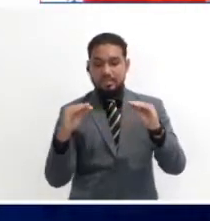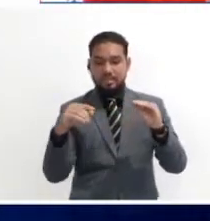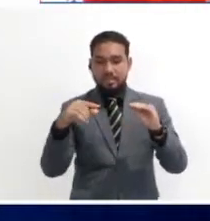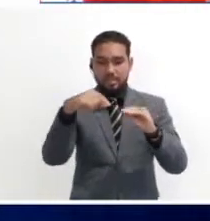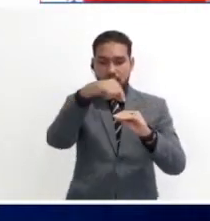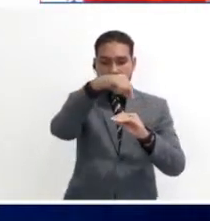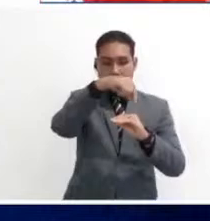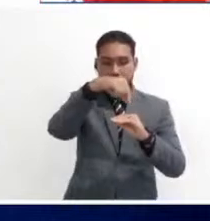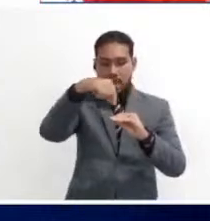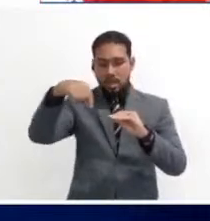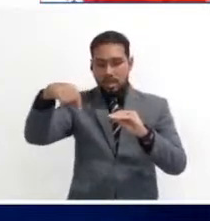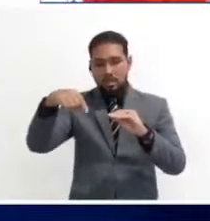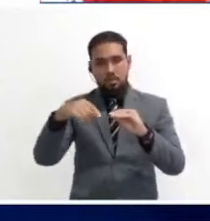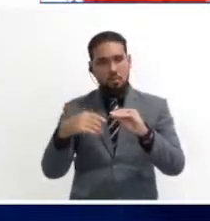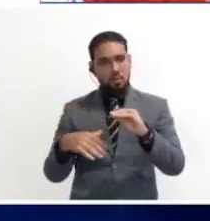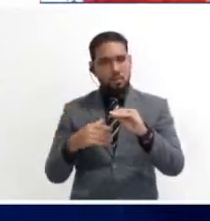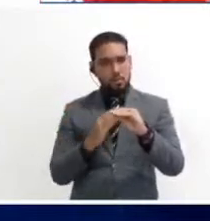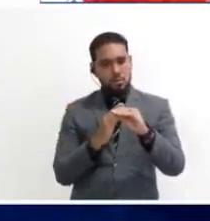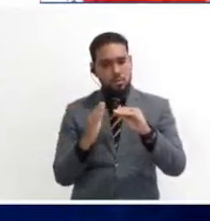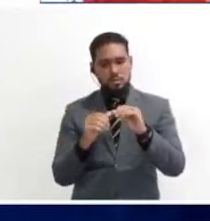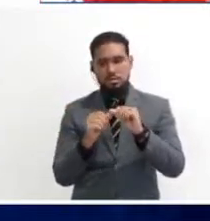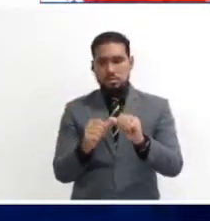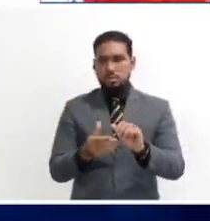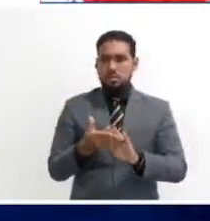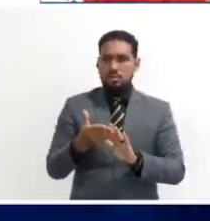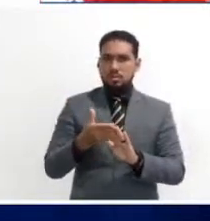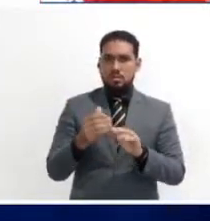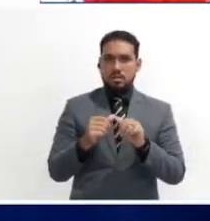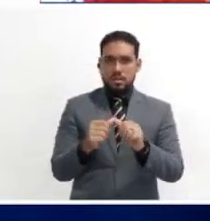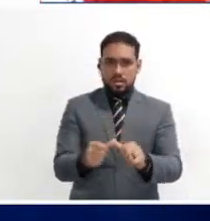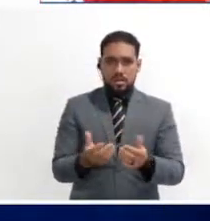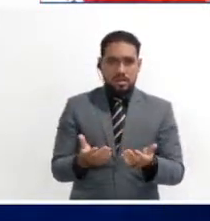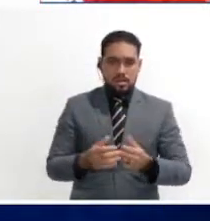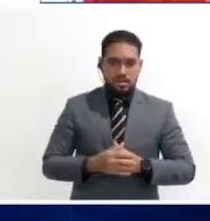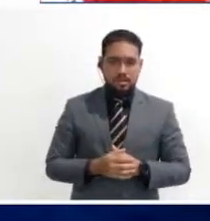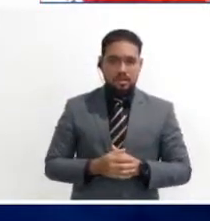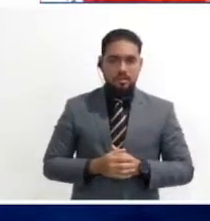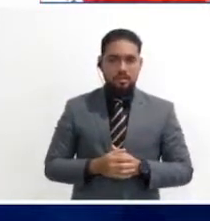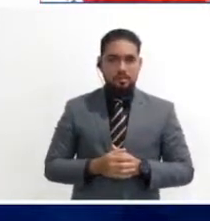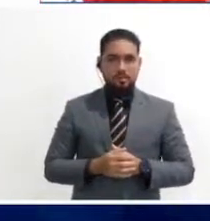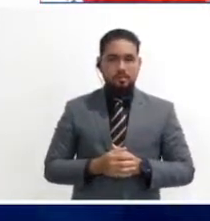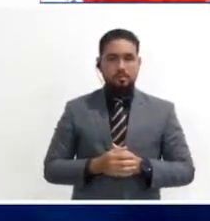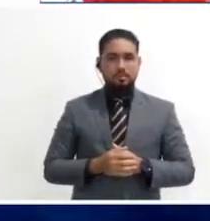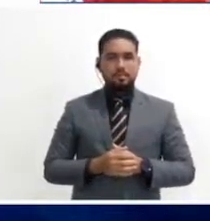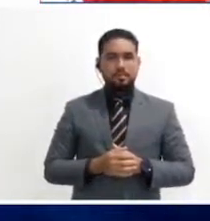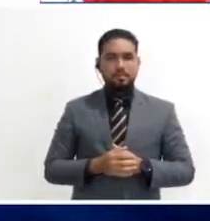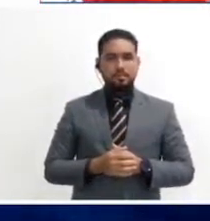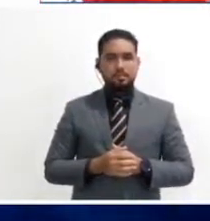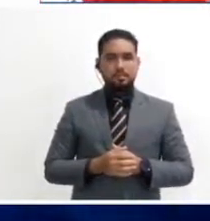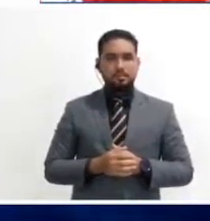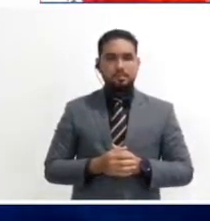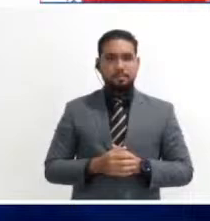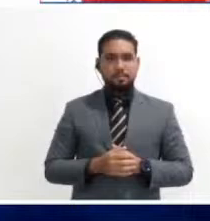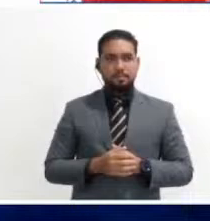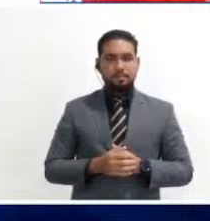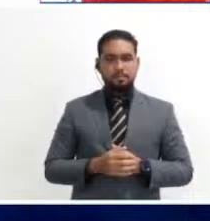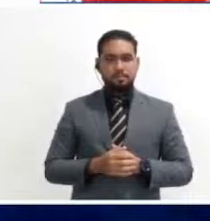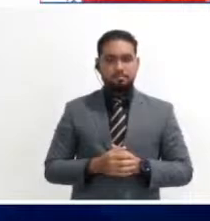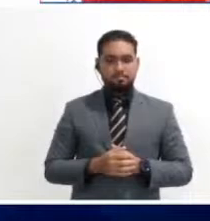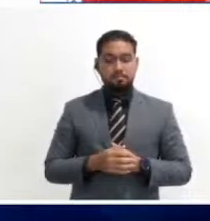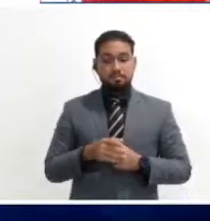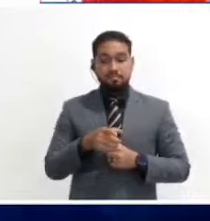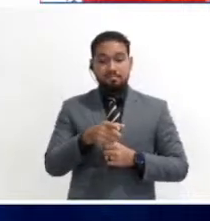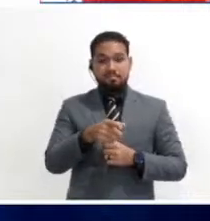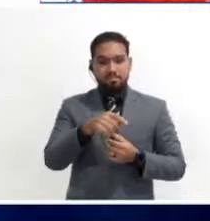And so you can kind of see there that size difference between the vias of that via